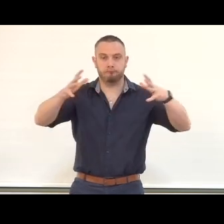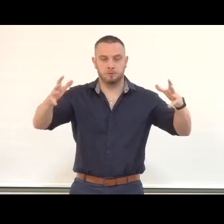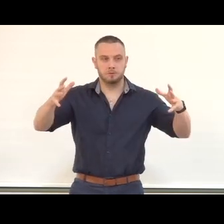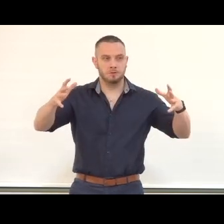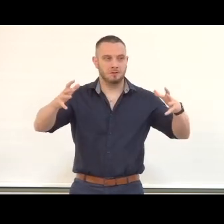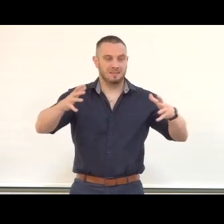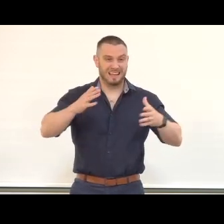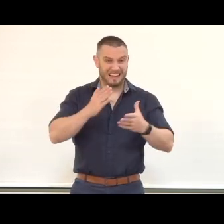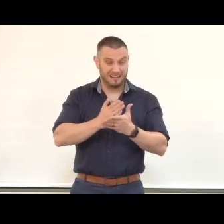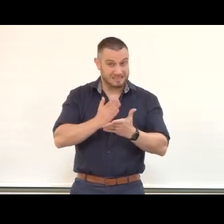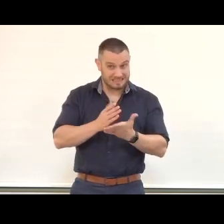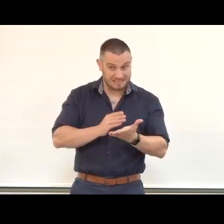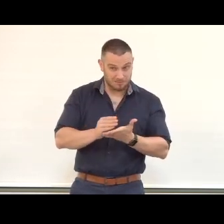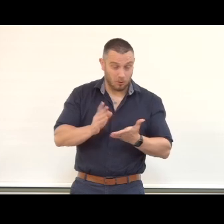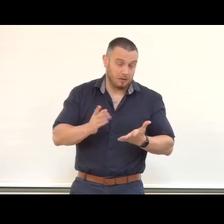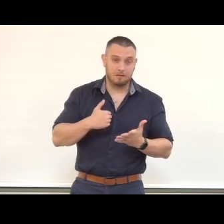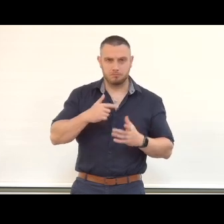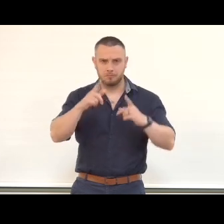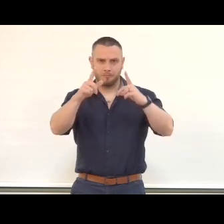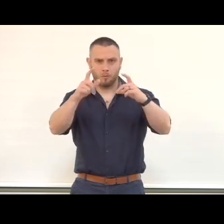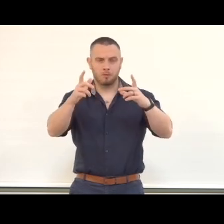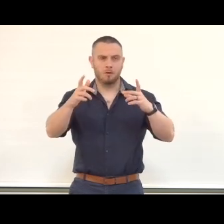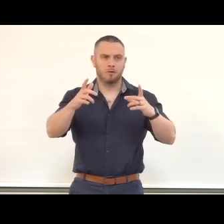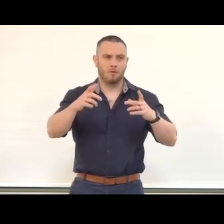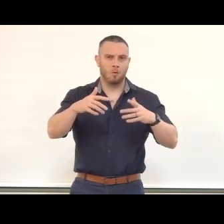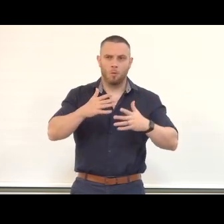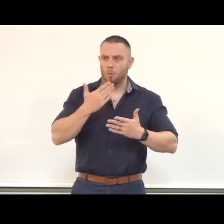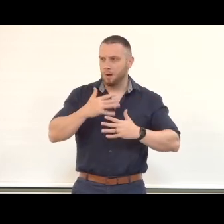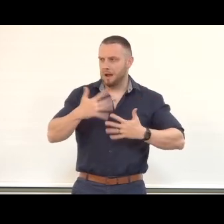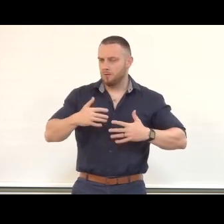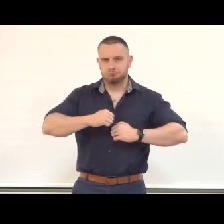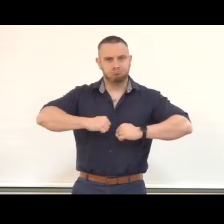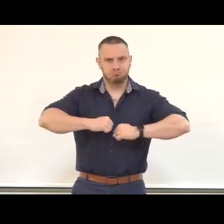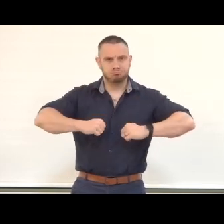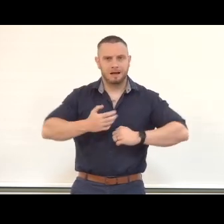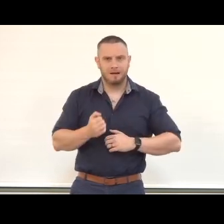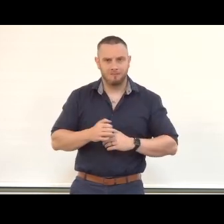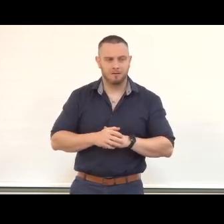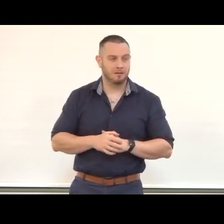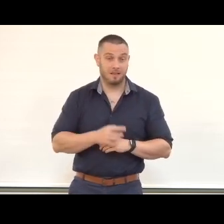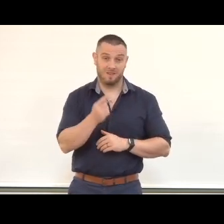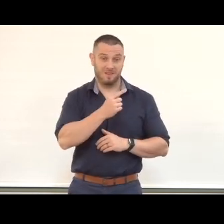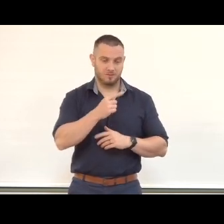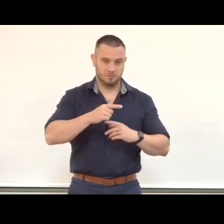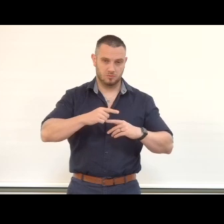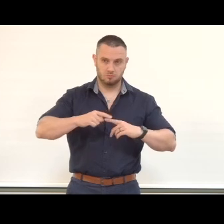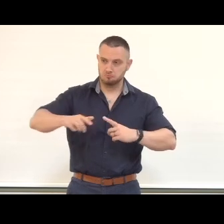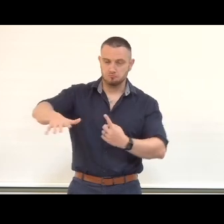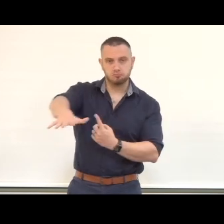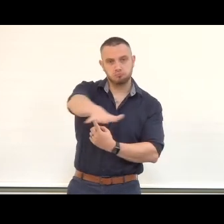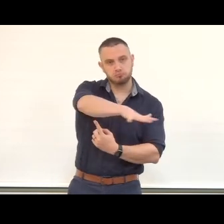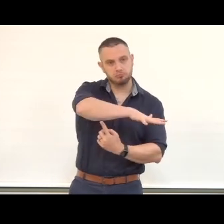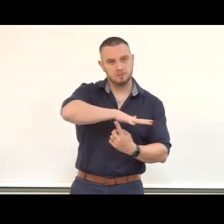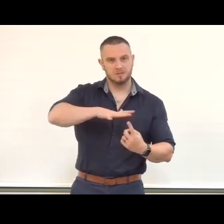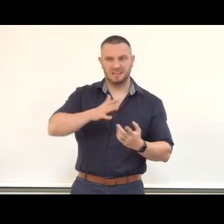that we actually didn't really commission, but it was like, oh wow, we have like much more space now. And this thing was surrounded by basically a